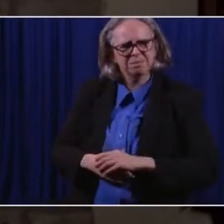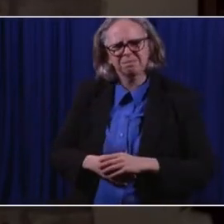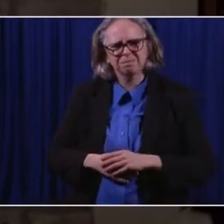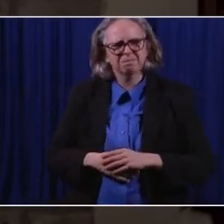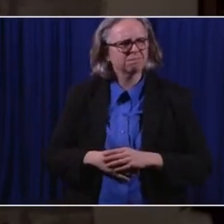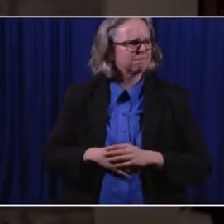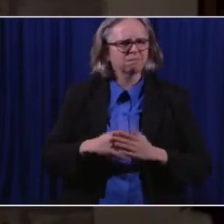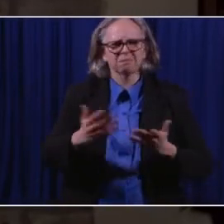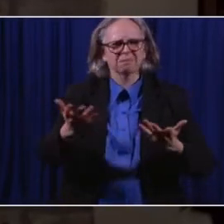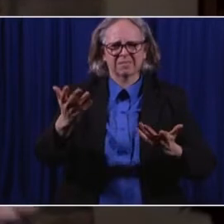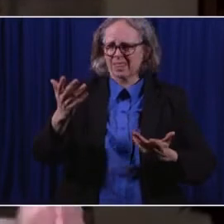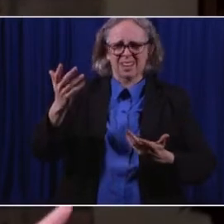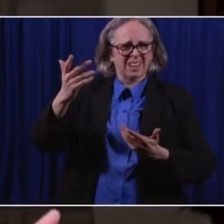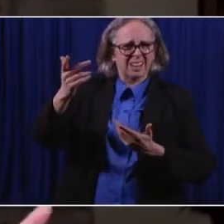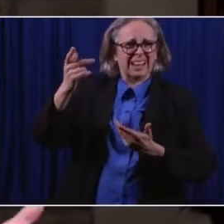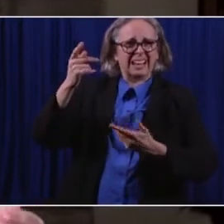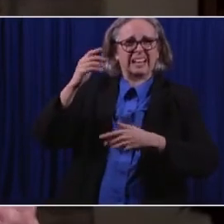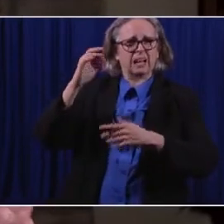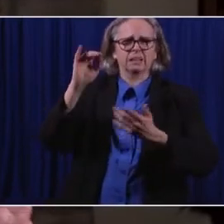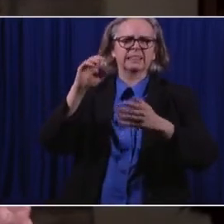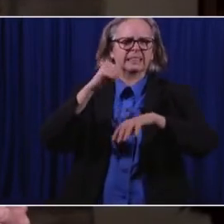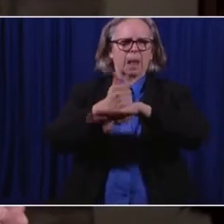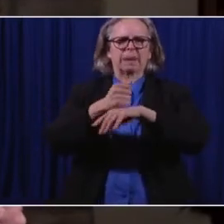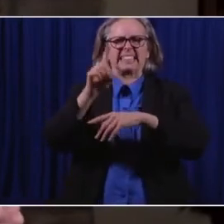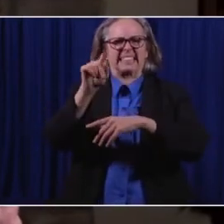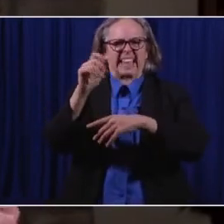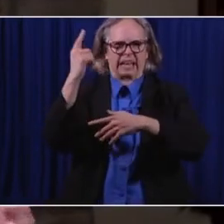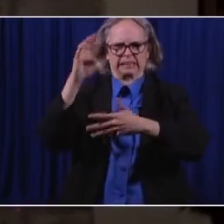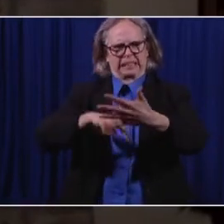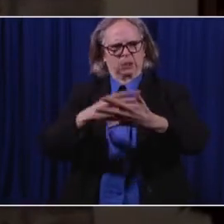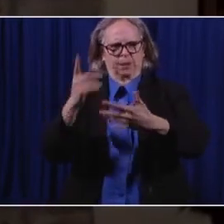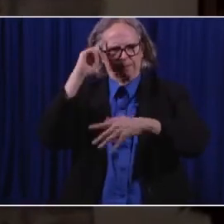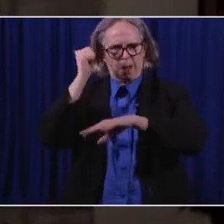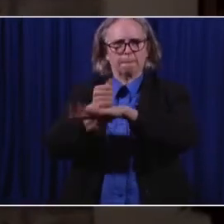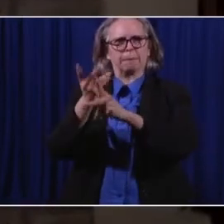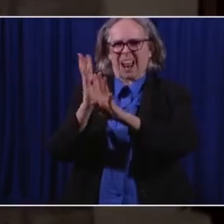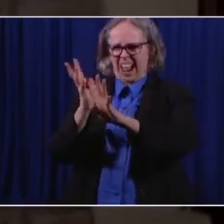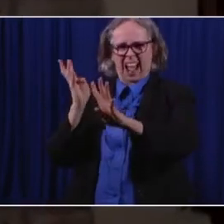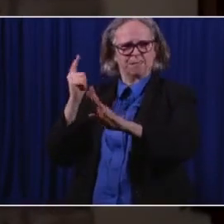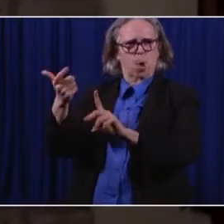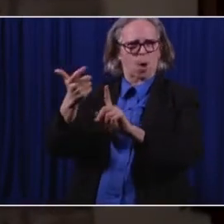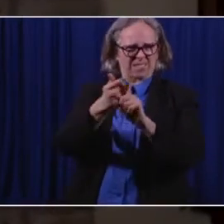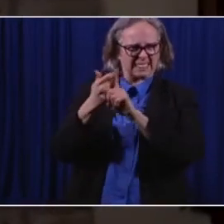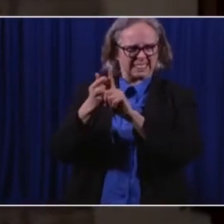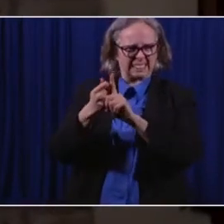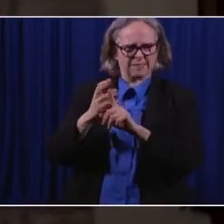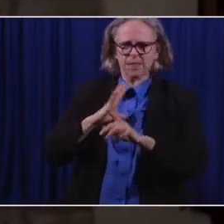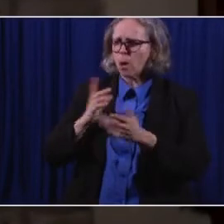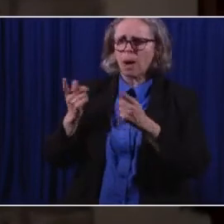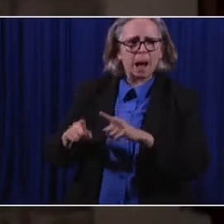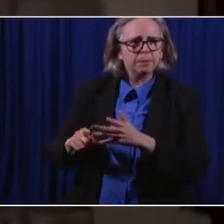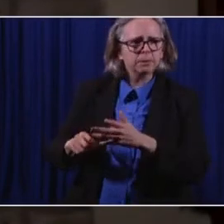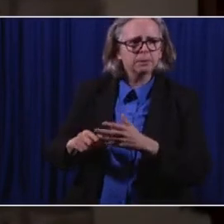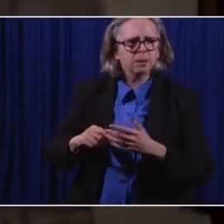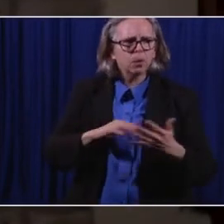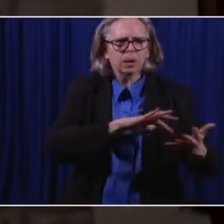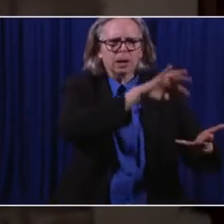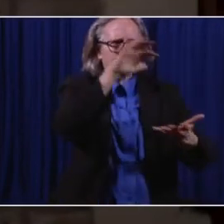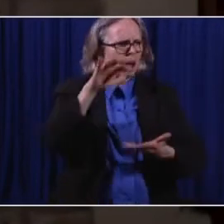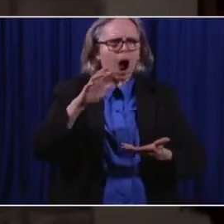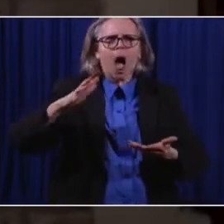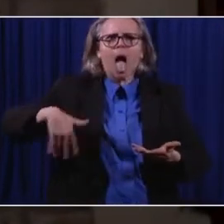get, they got everybody lined up. And guess what happens? Vaccine doesn't get there that day. Now,